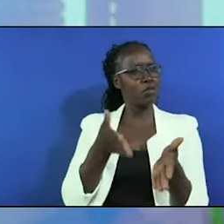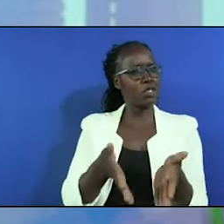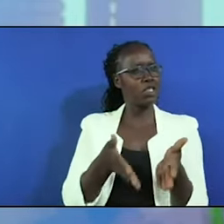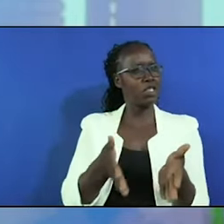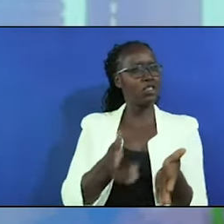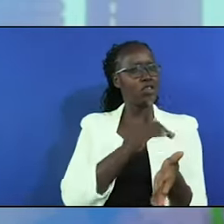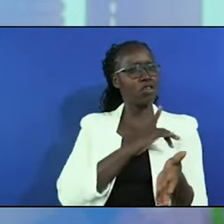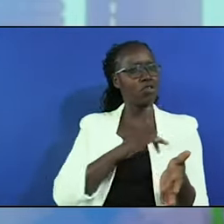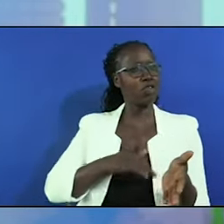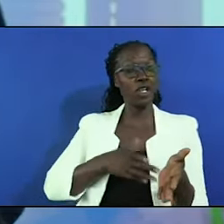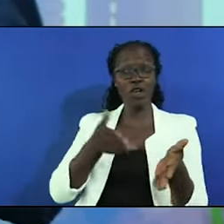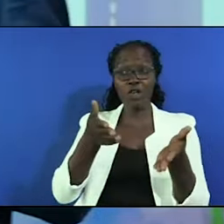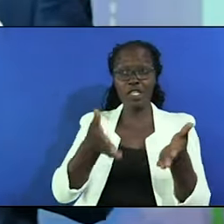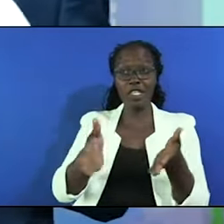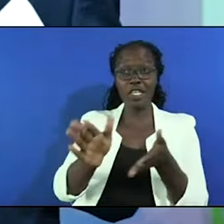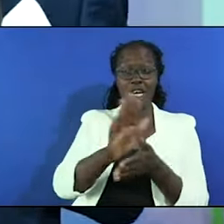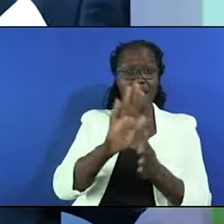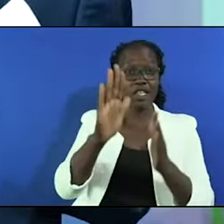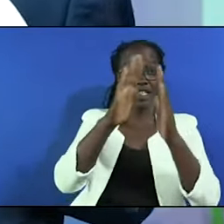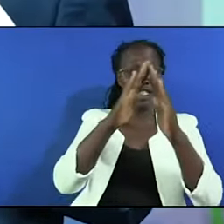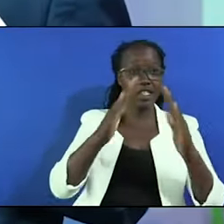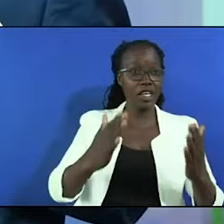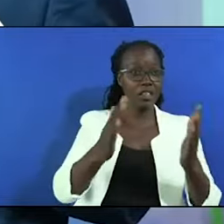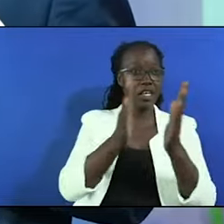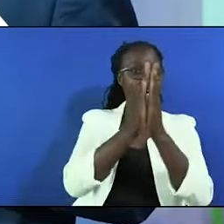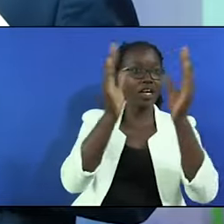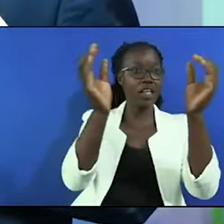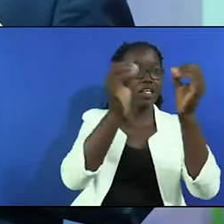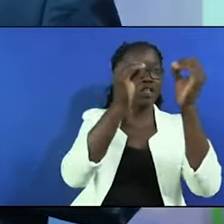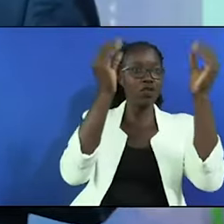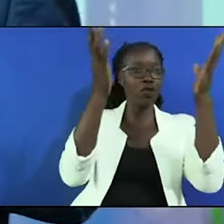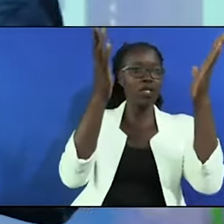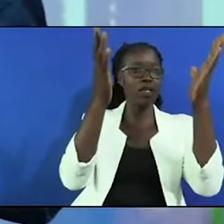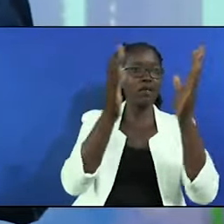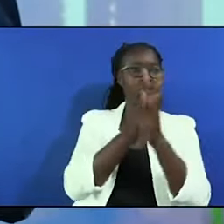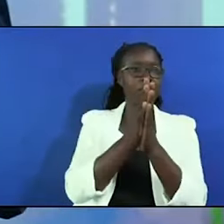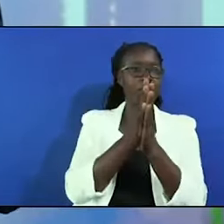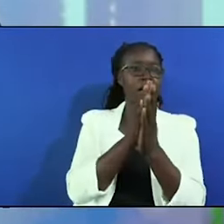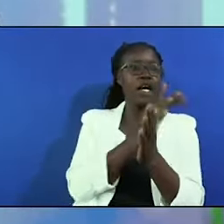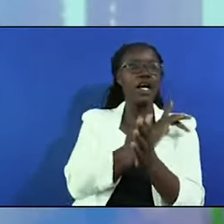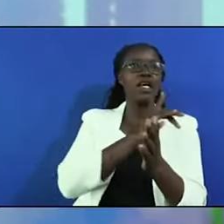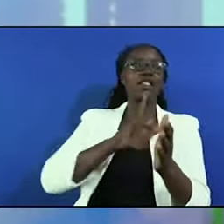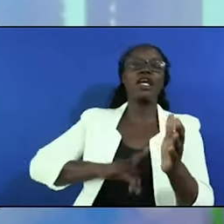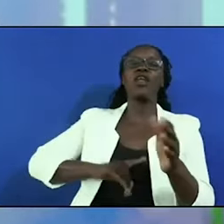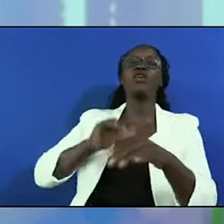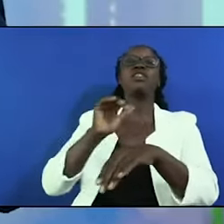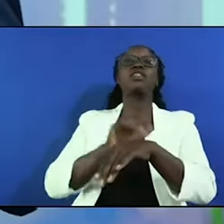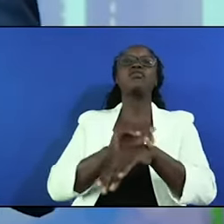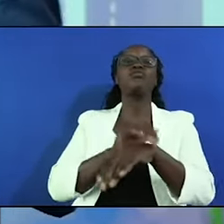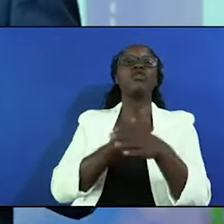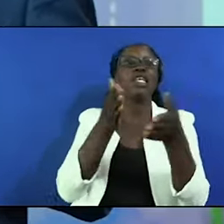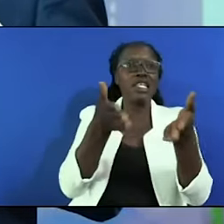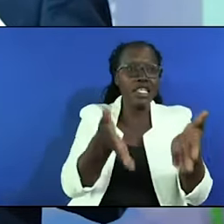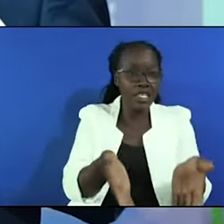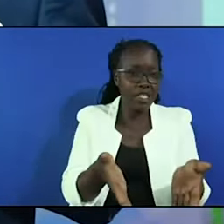the Lord in this house. Hallelujah. The Lord is here.